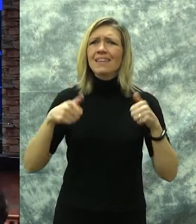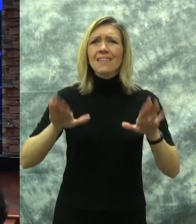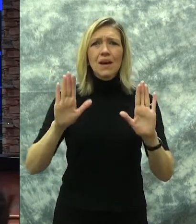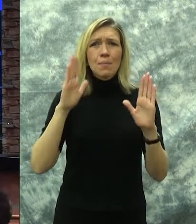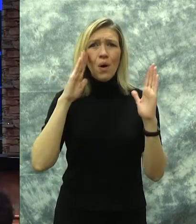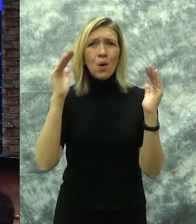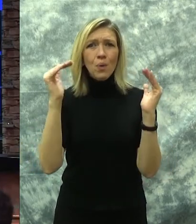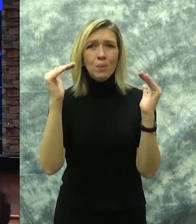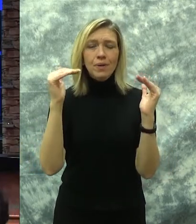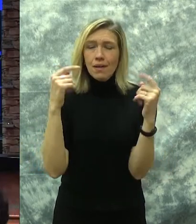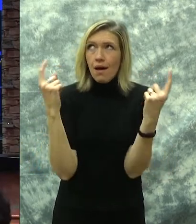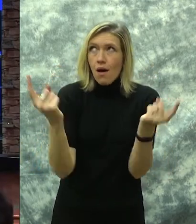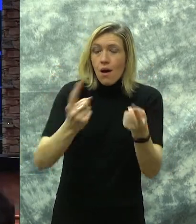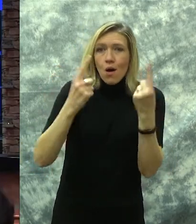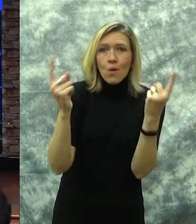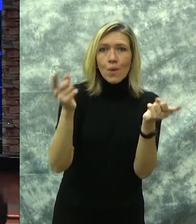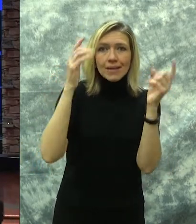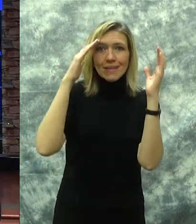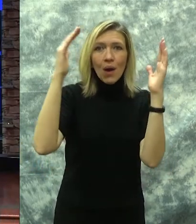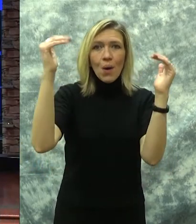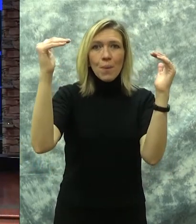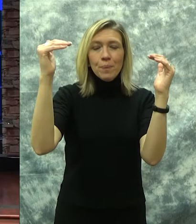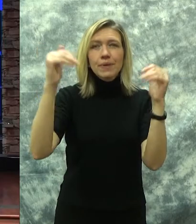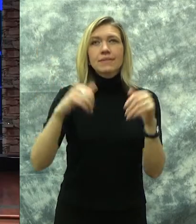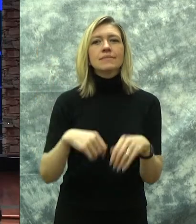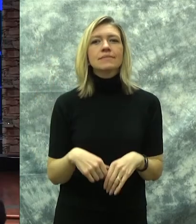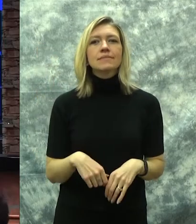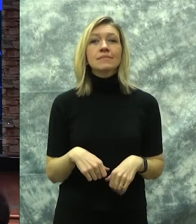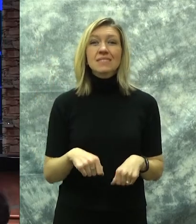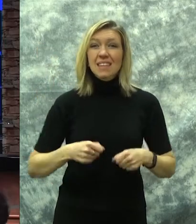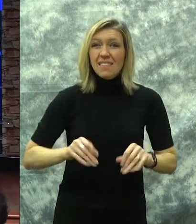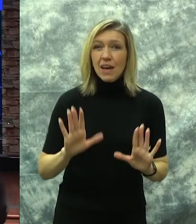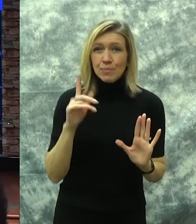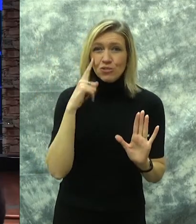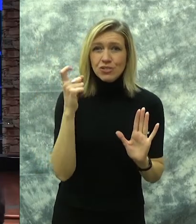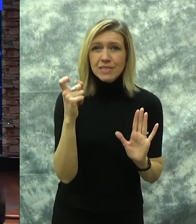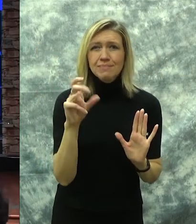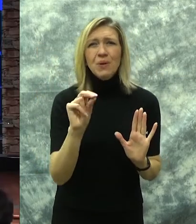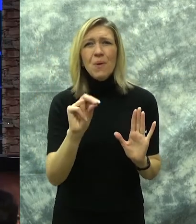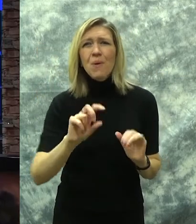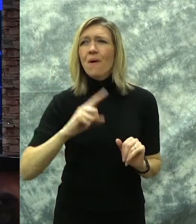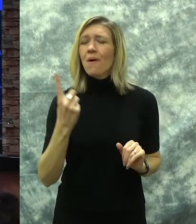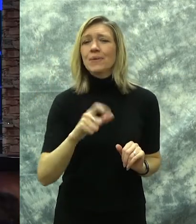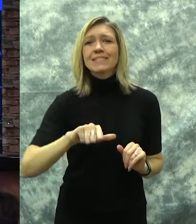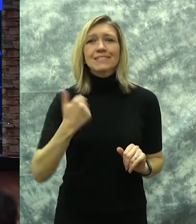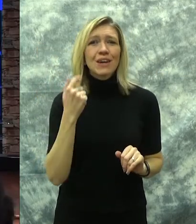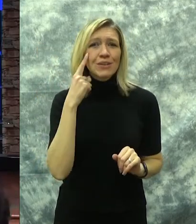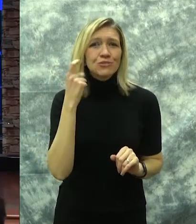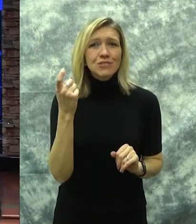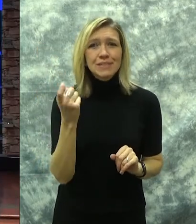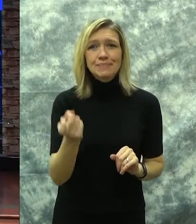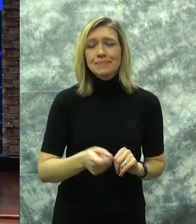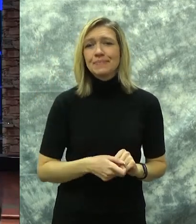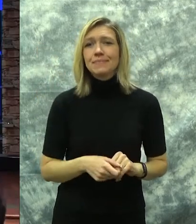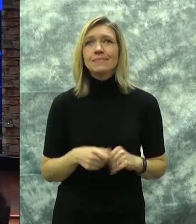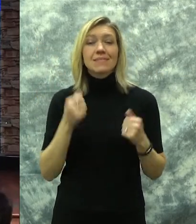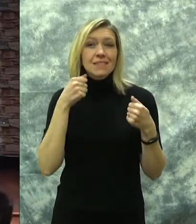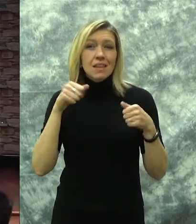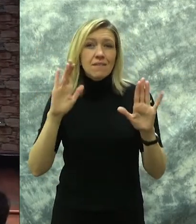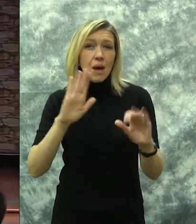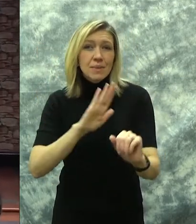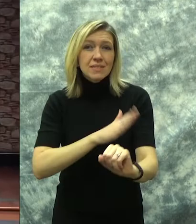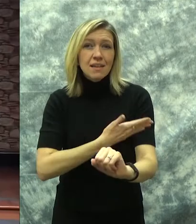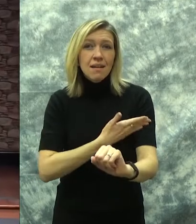is always hope. Why give up a dream? There is always another dream. Why give up a song that